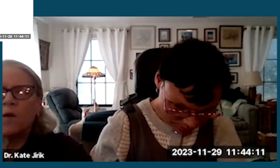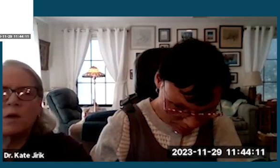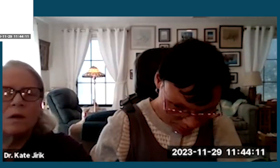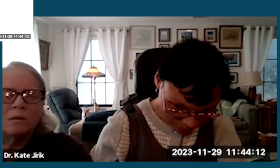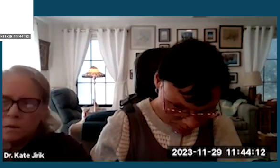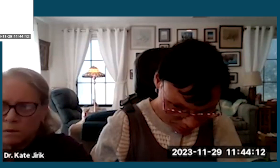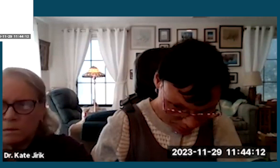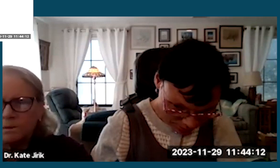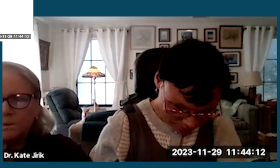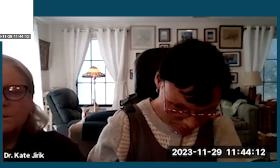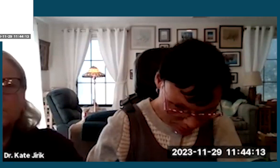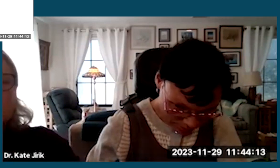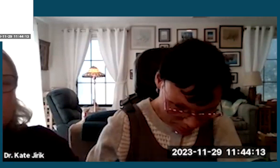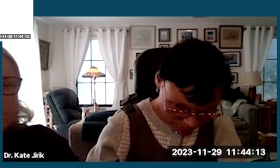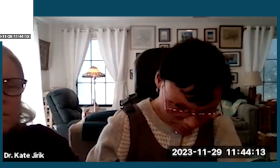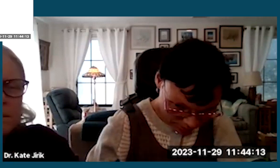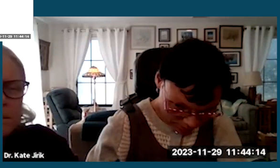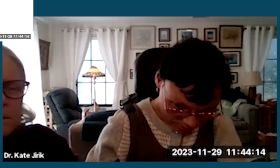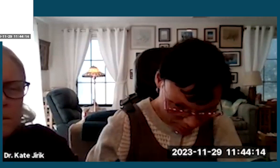On to Cole.